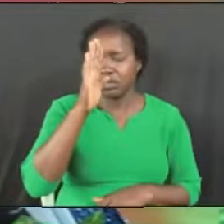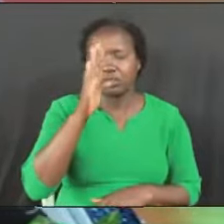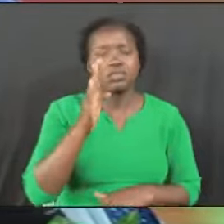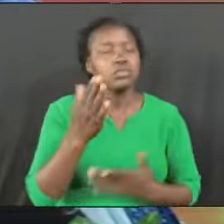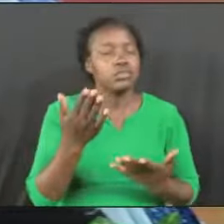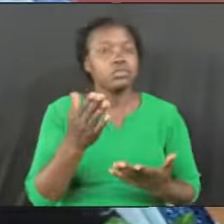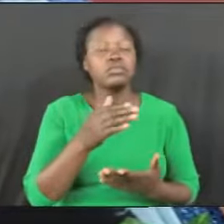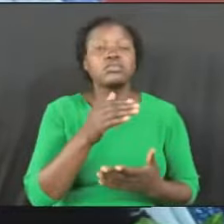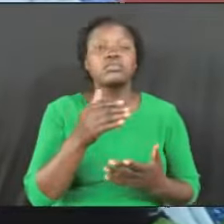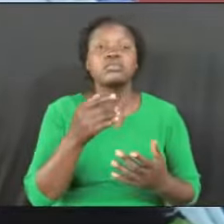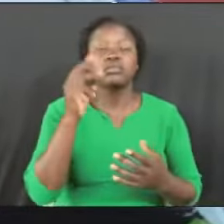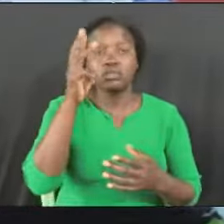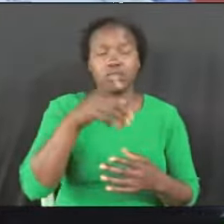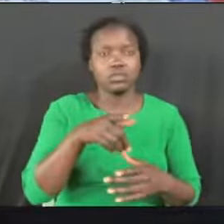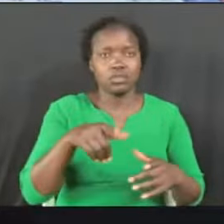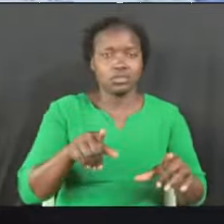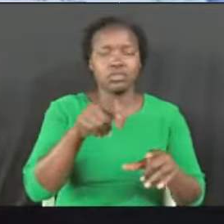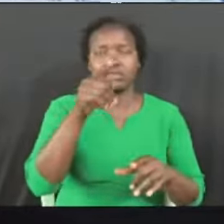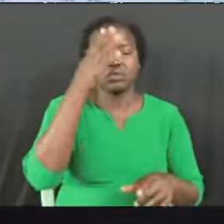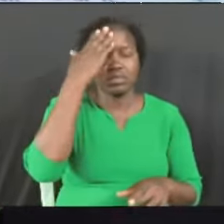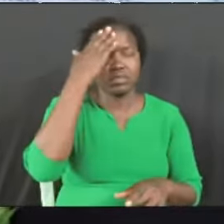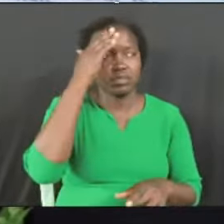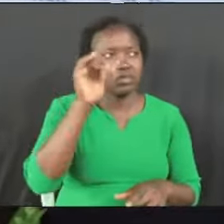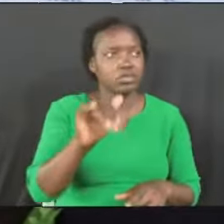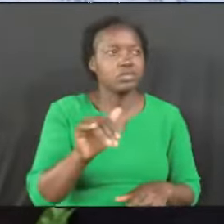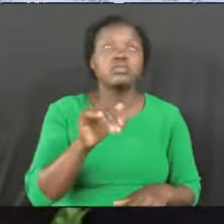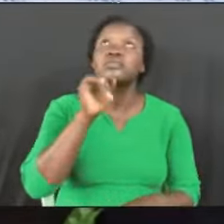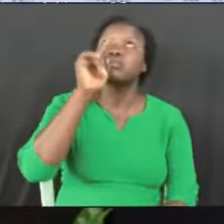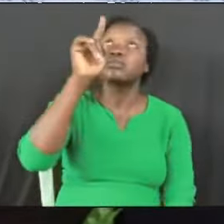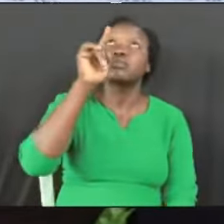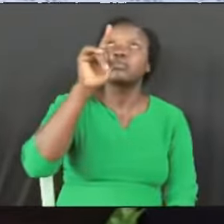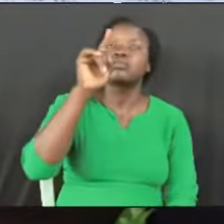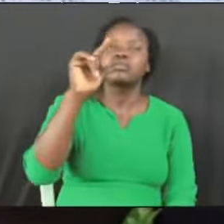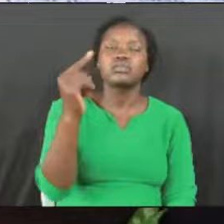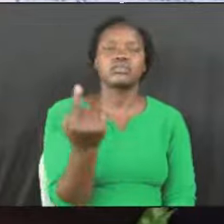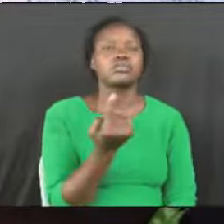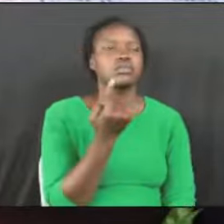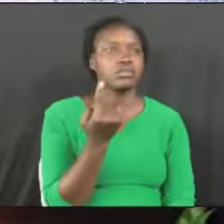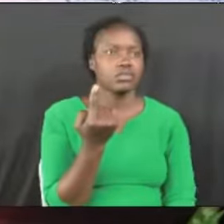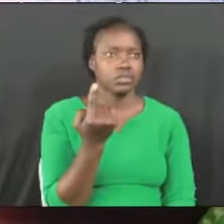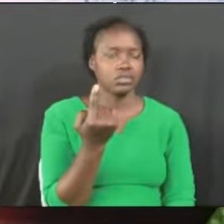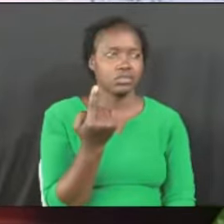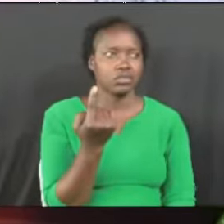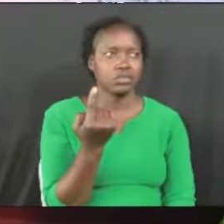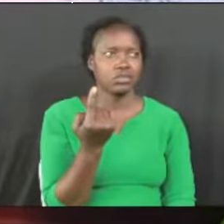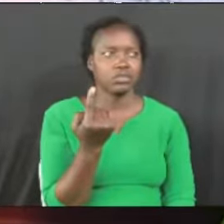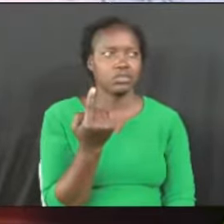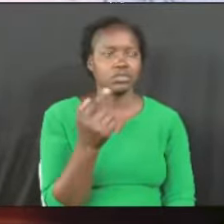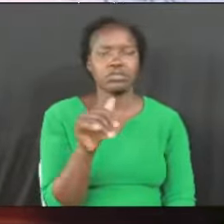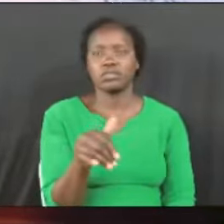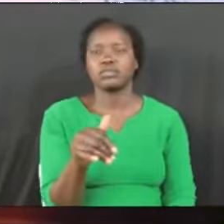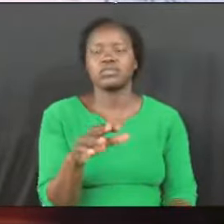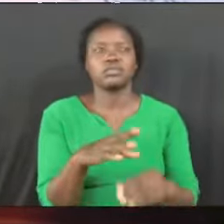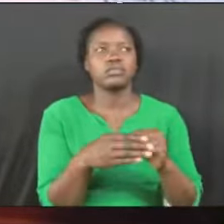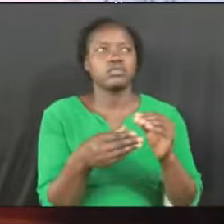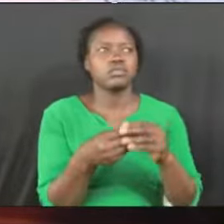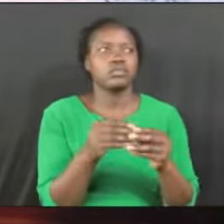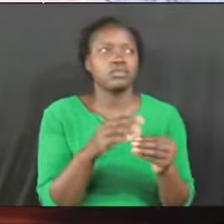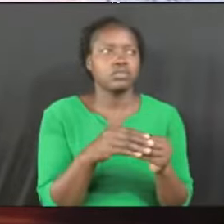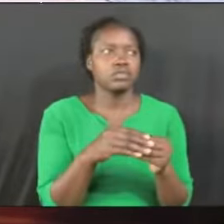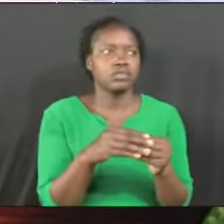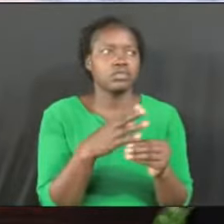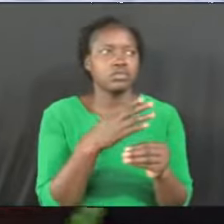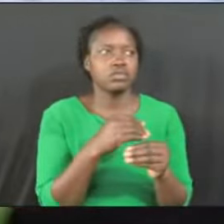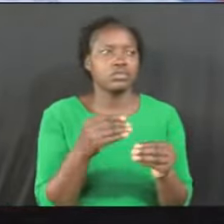let you know that He is the one that creates